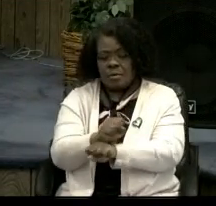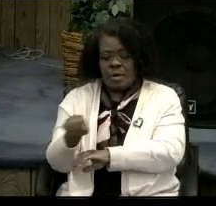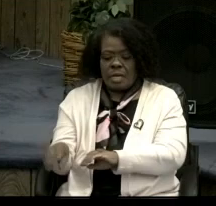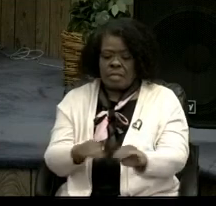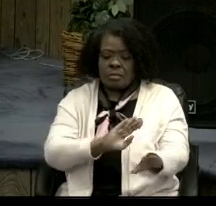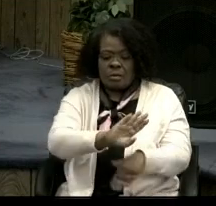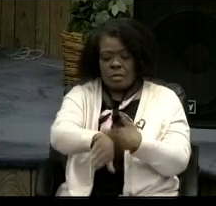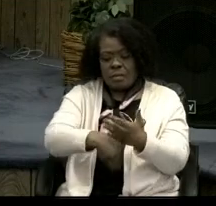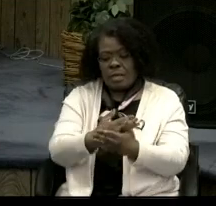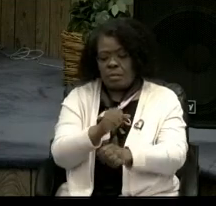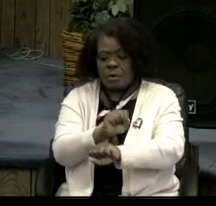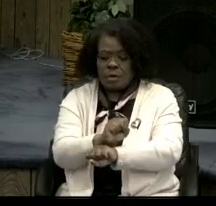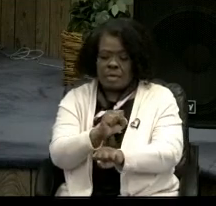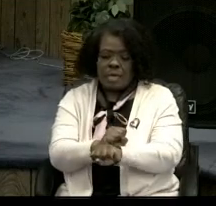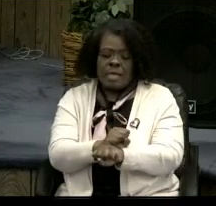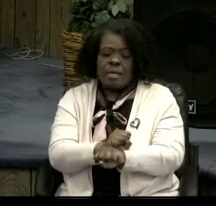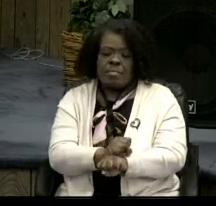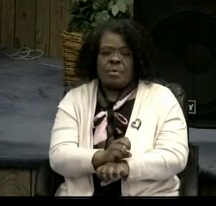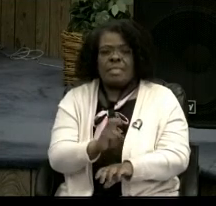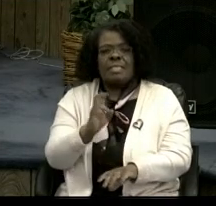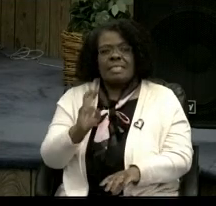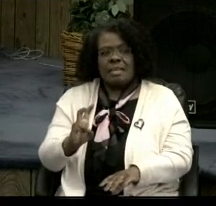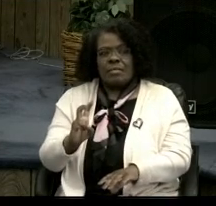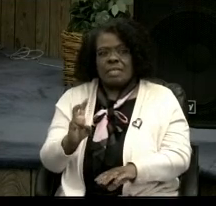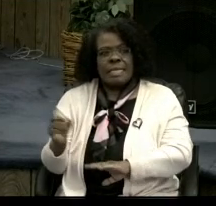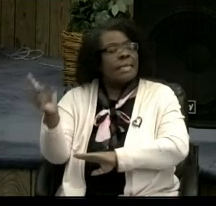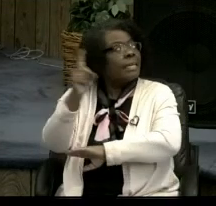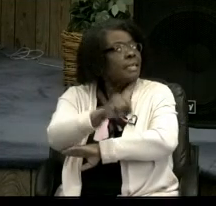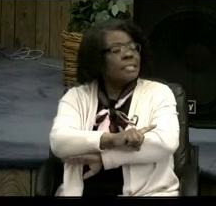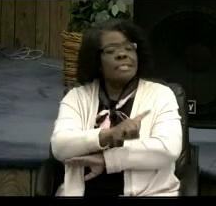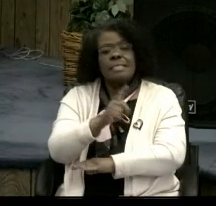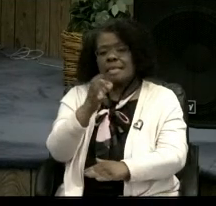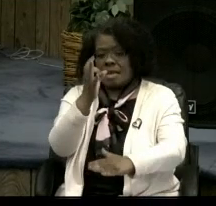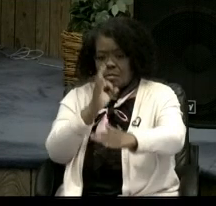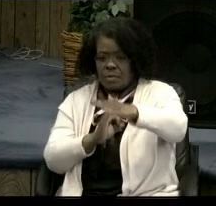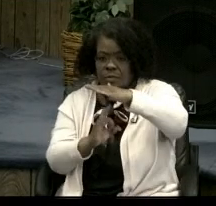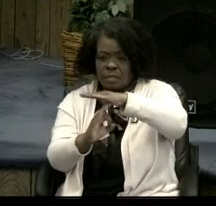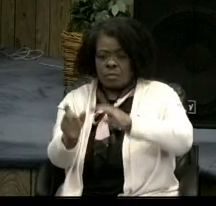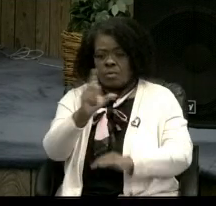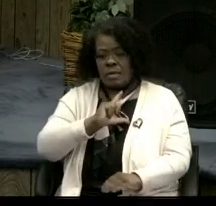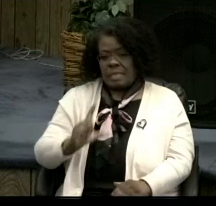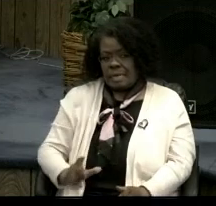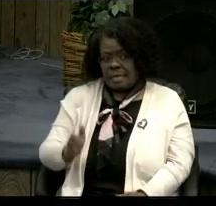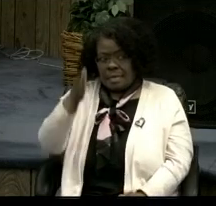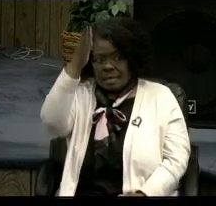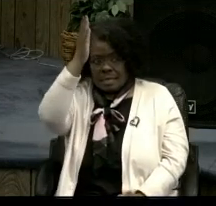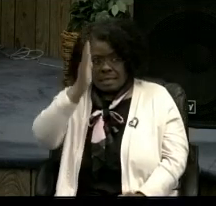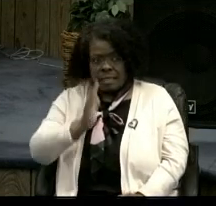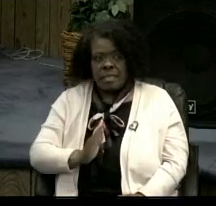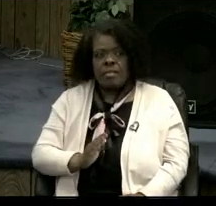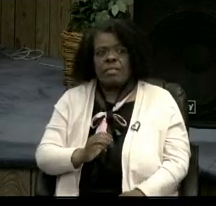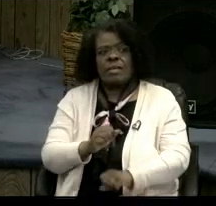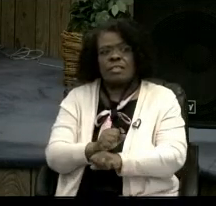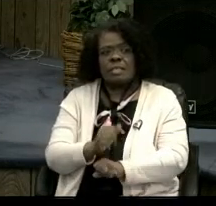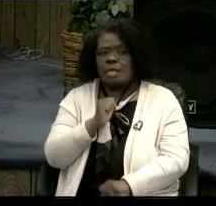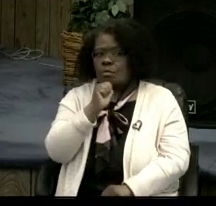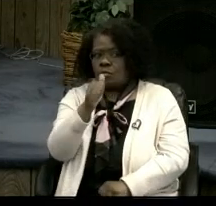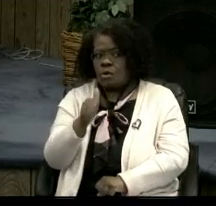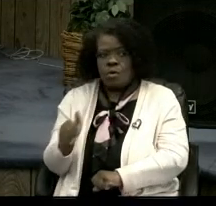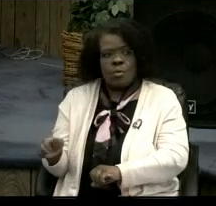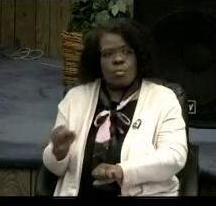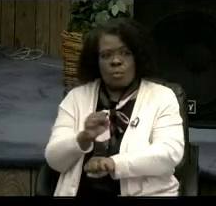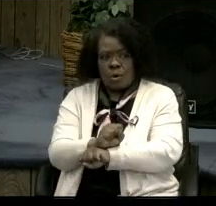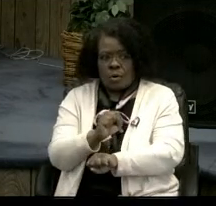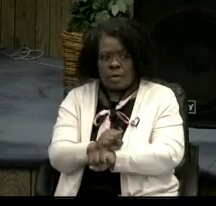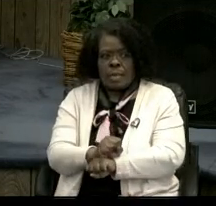work. For the Lord is the Sabbath of the Lord thy God. In it thou shalt do any work,